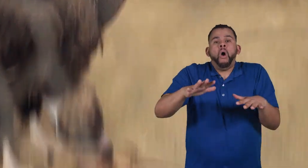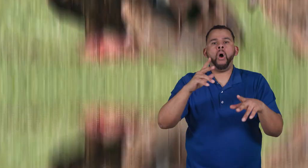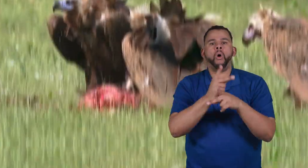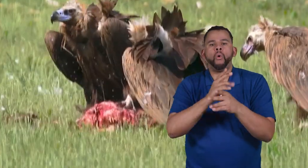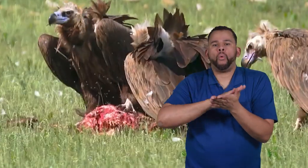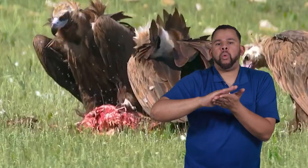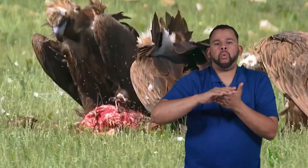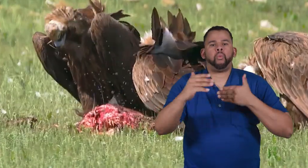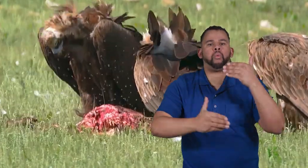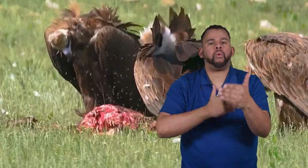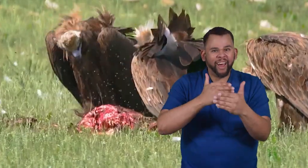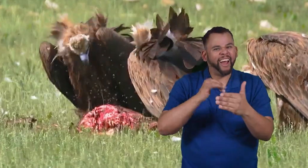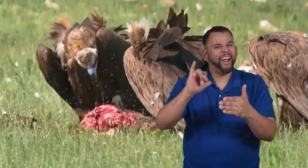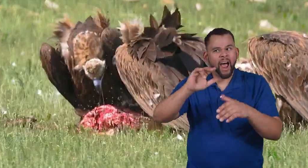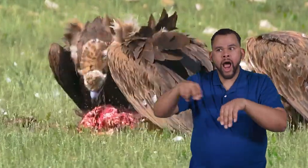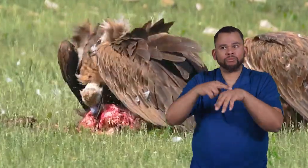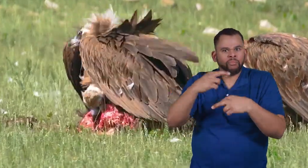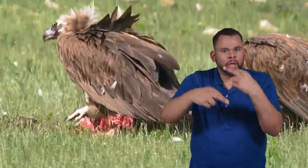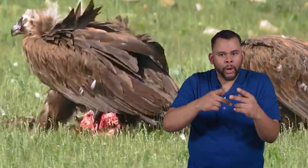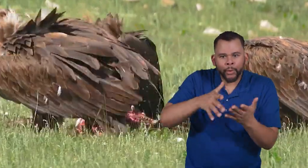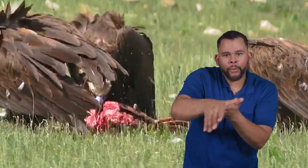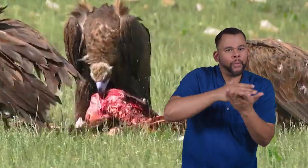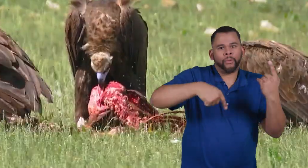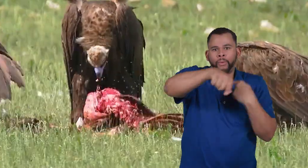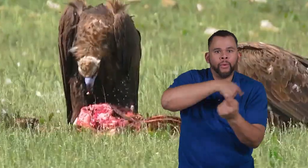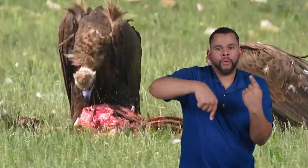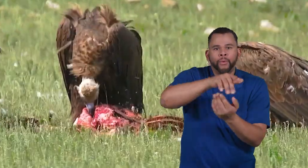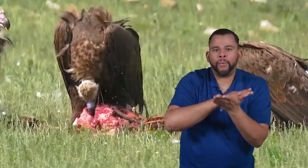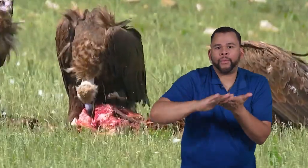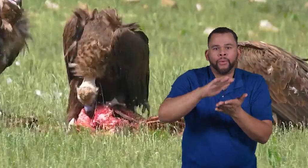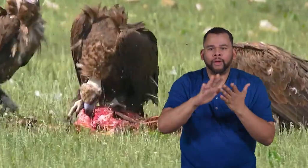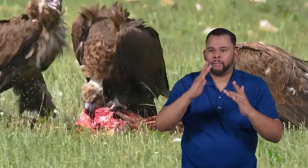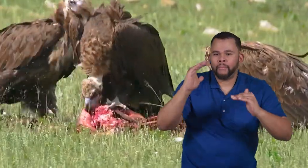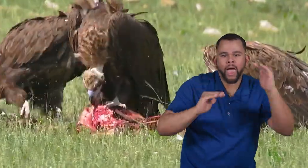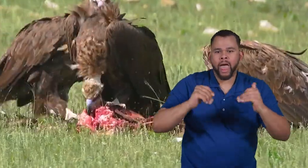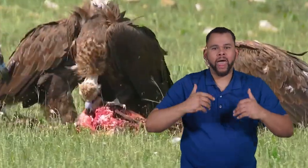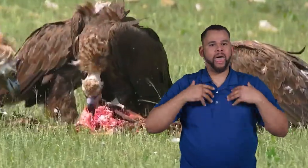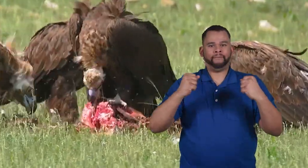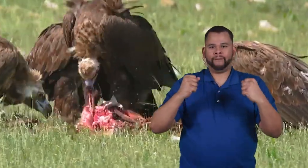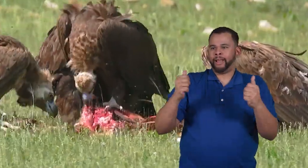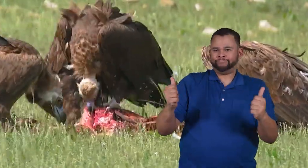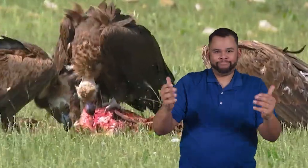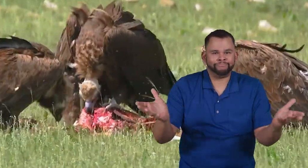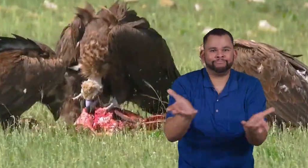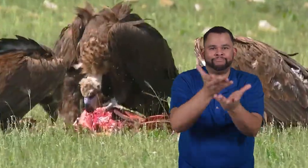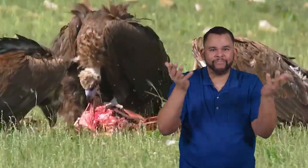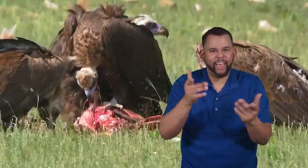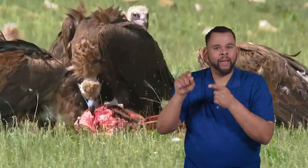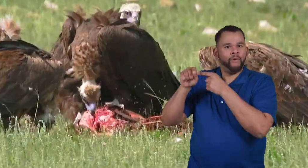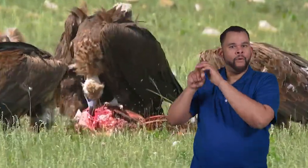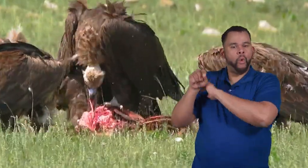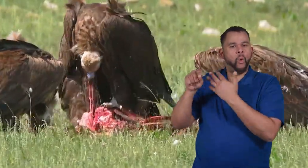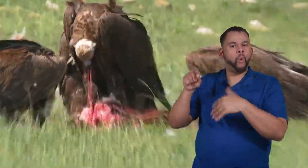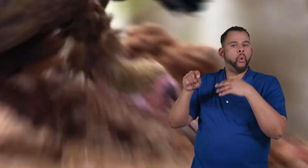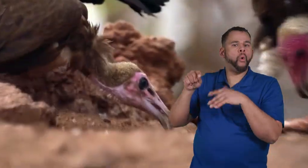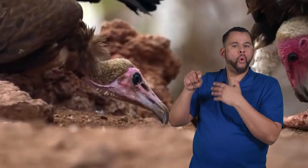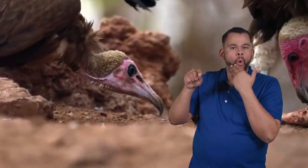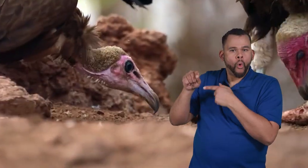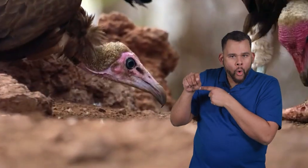earth. It's like a natural recycling system that helps everything in the wild stay healthy and balanced.